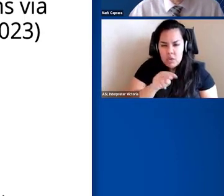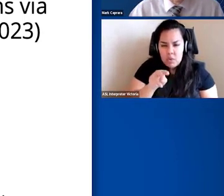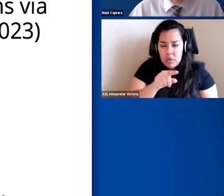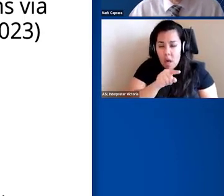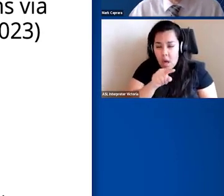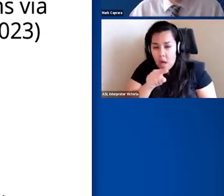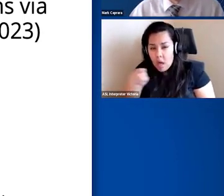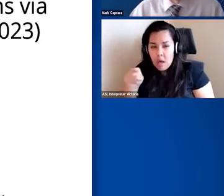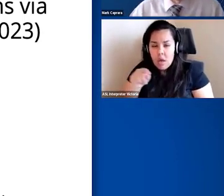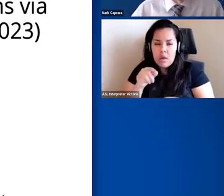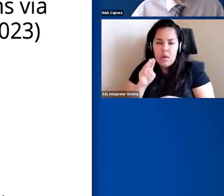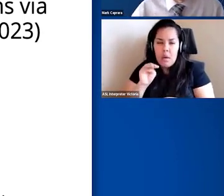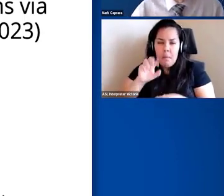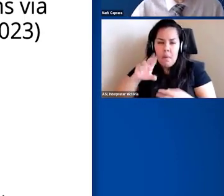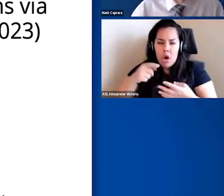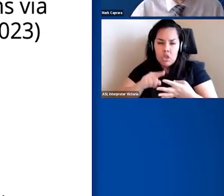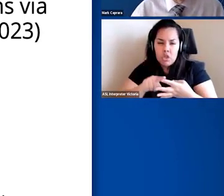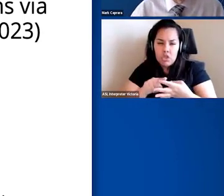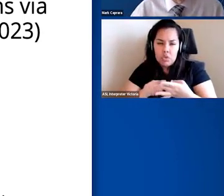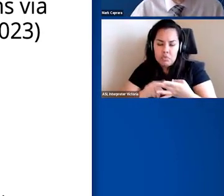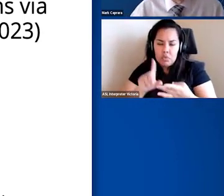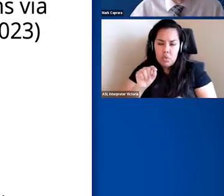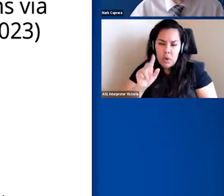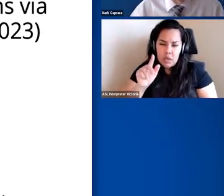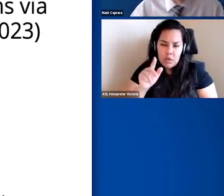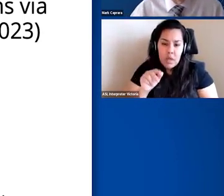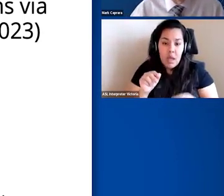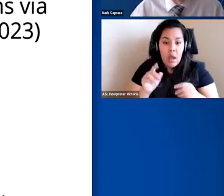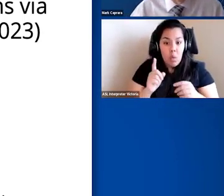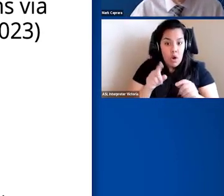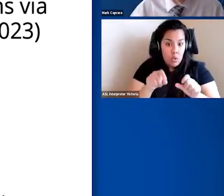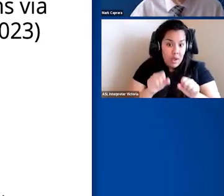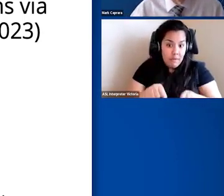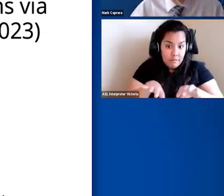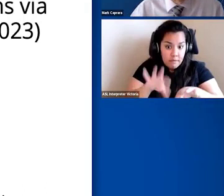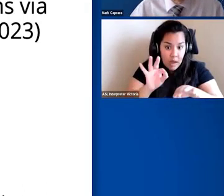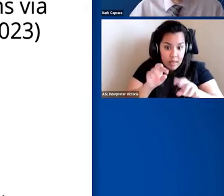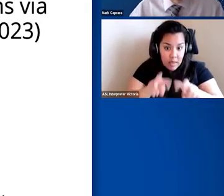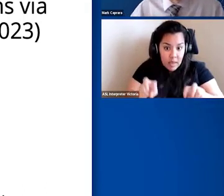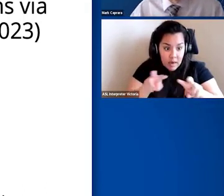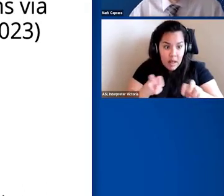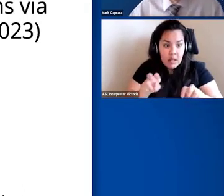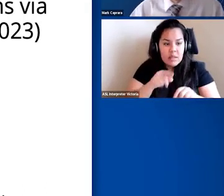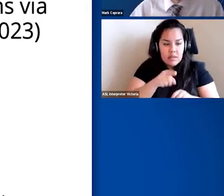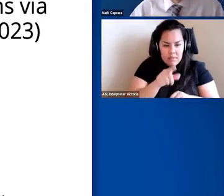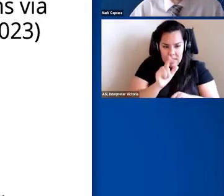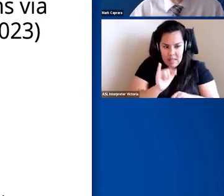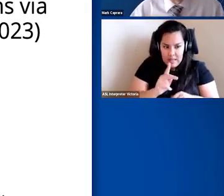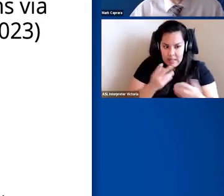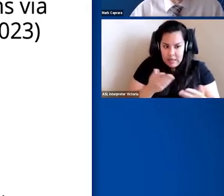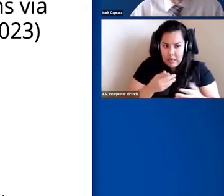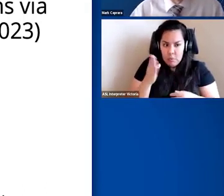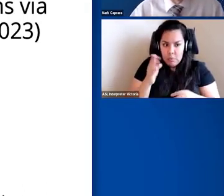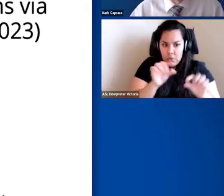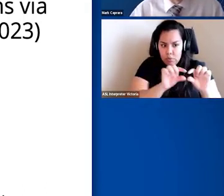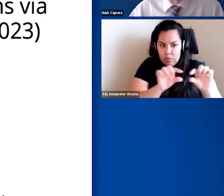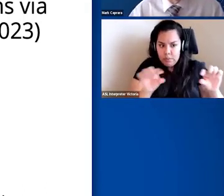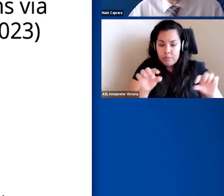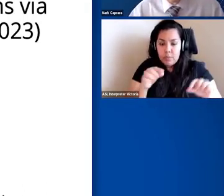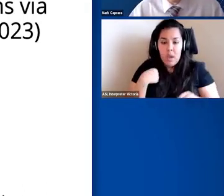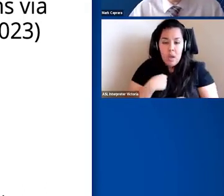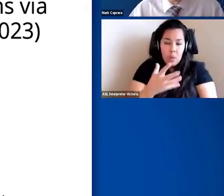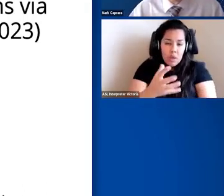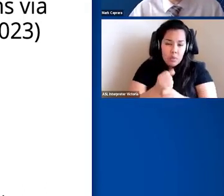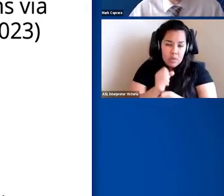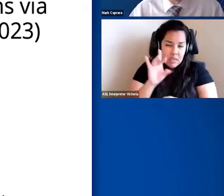2023. The analysis from these responses can be found in the link in this slide. We received 800 responses from